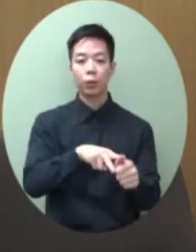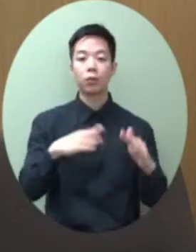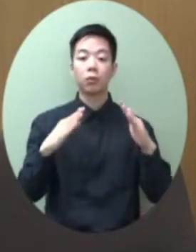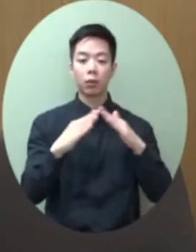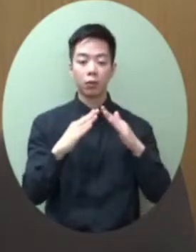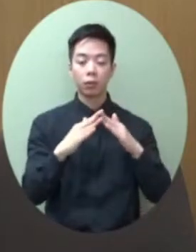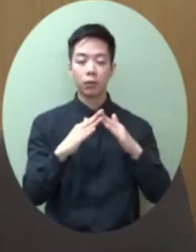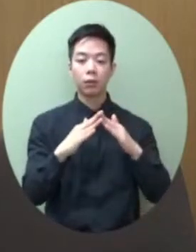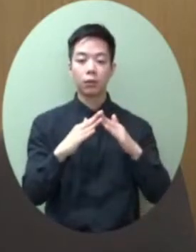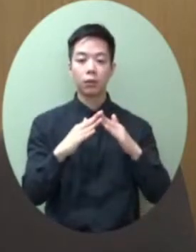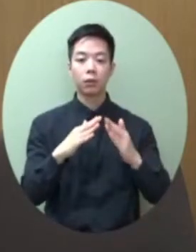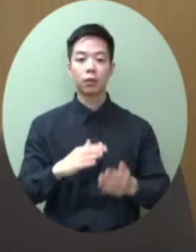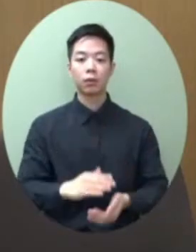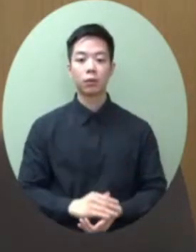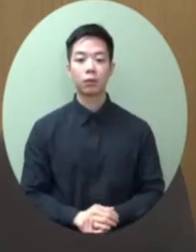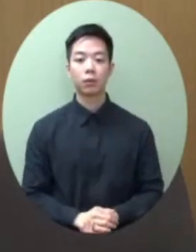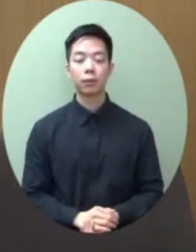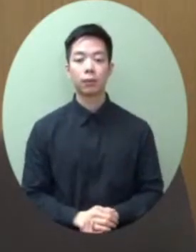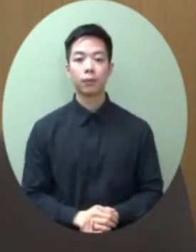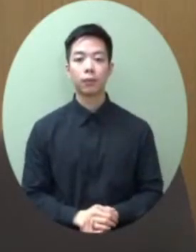what can the HA do